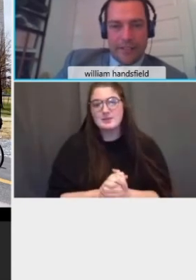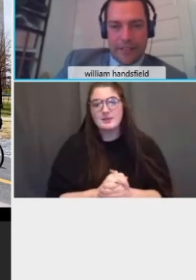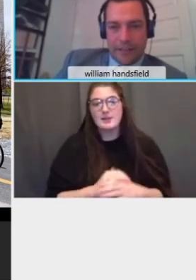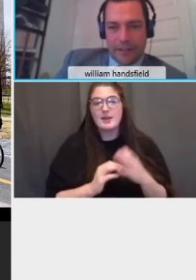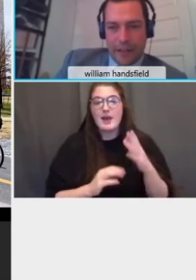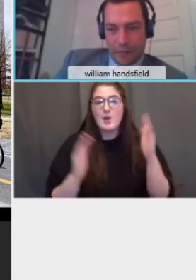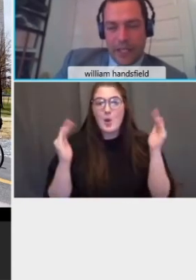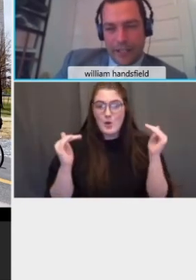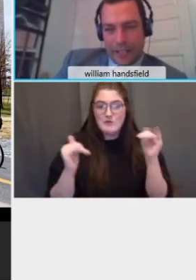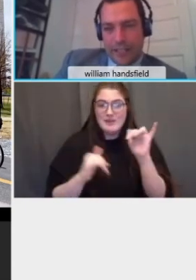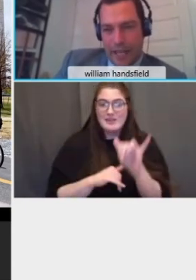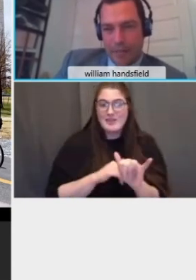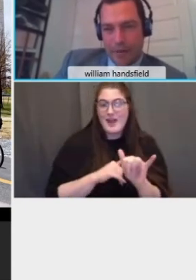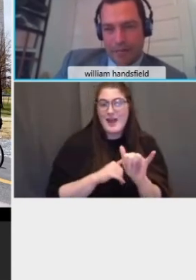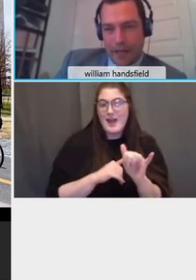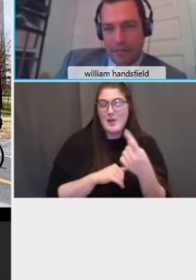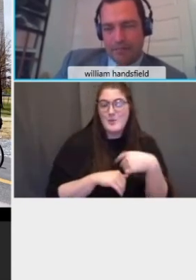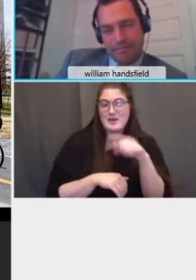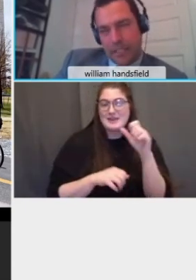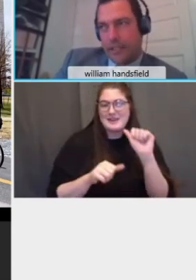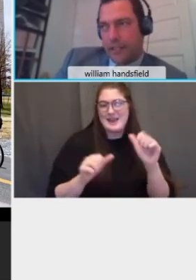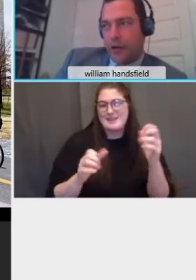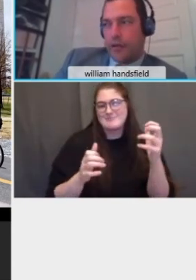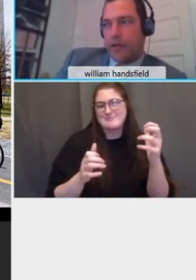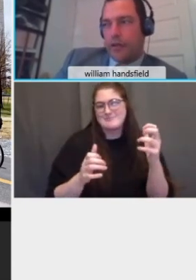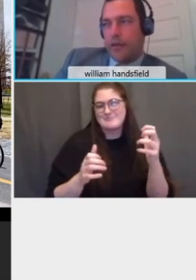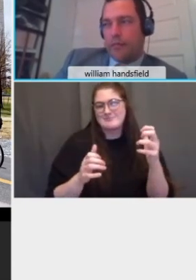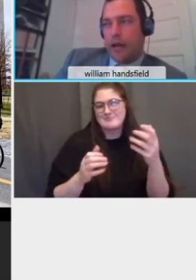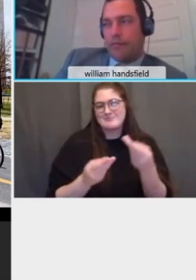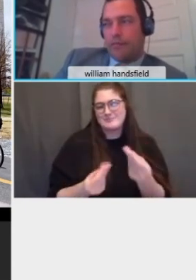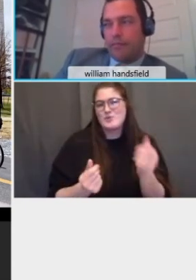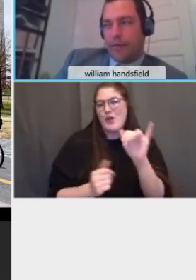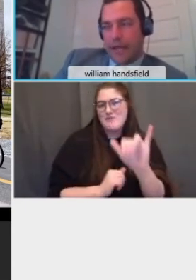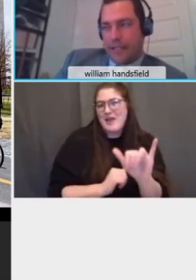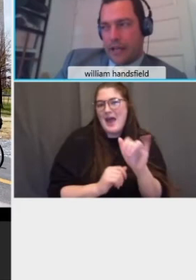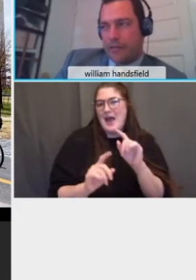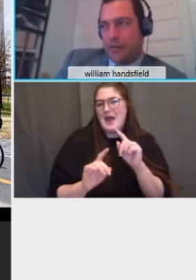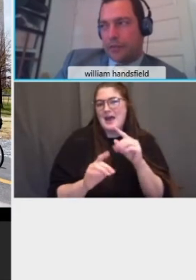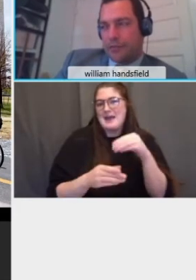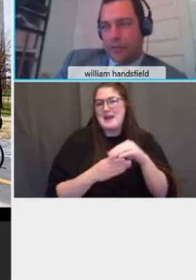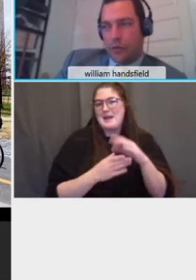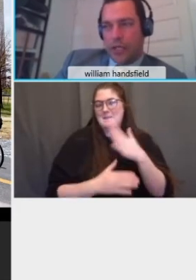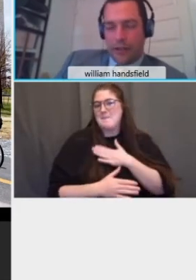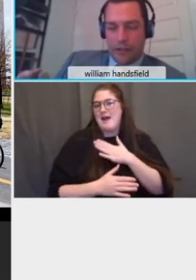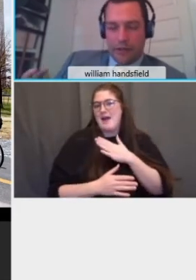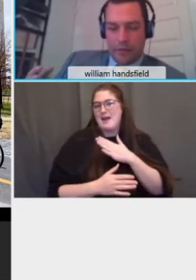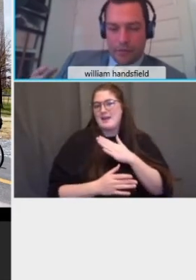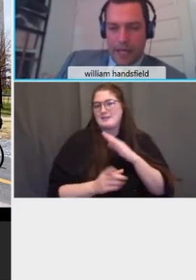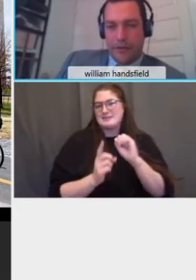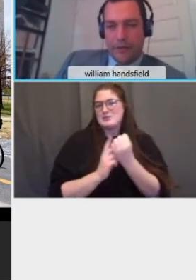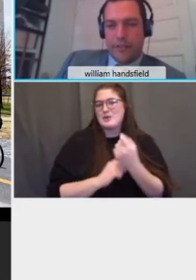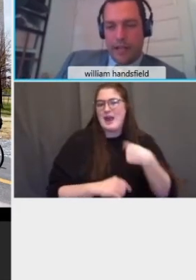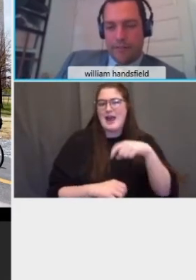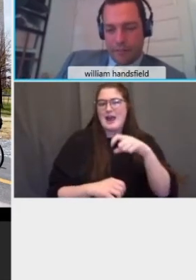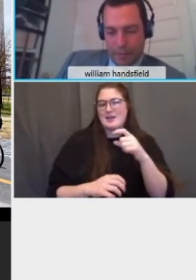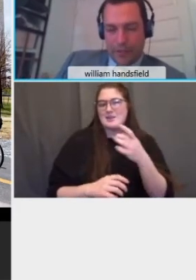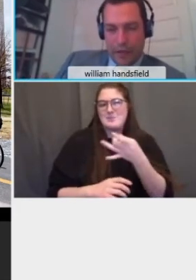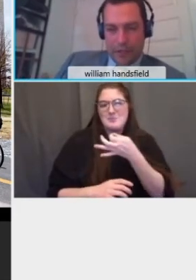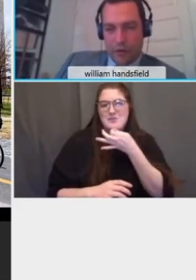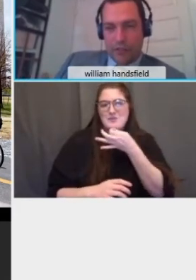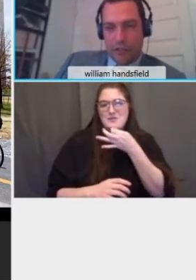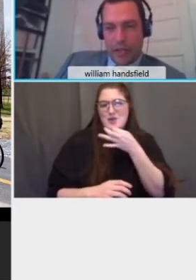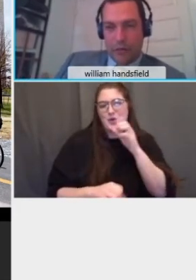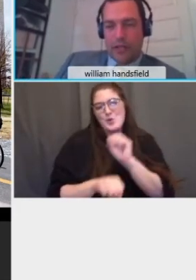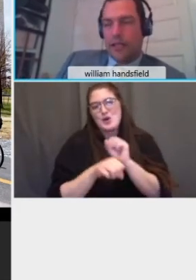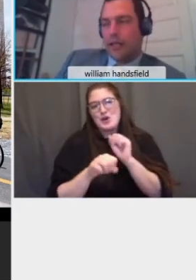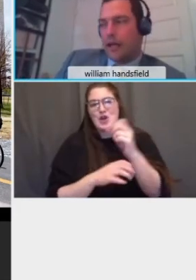hopefully that we can get to that. But I'm, in my case, I much prefer working on brand new stuff to build